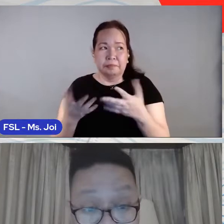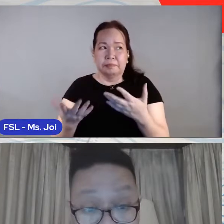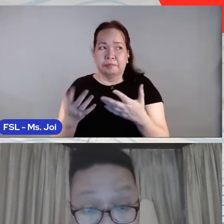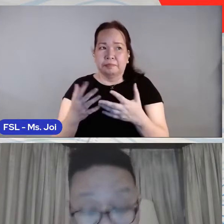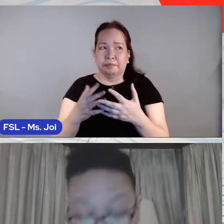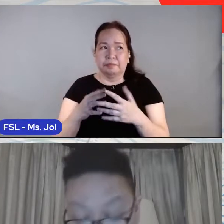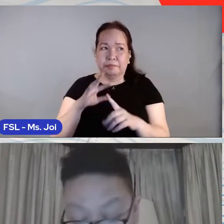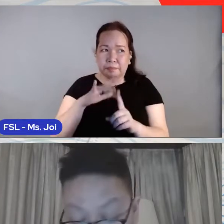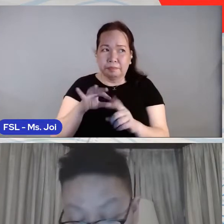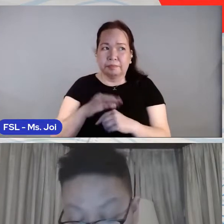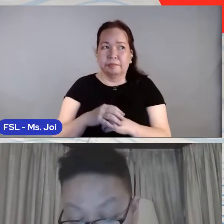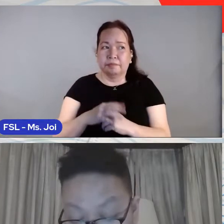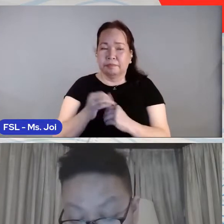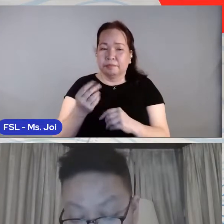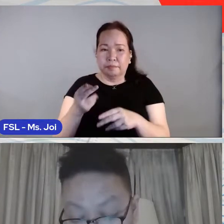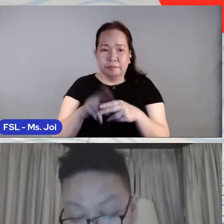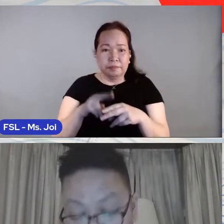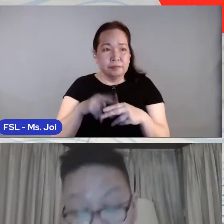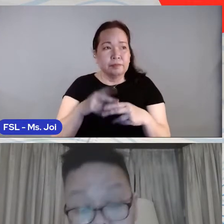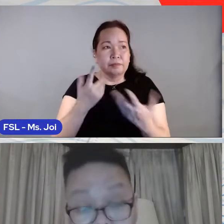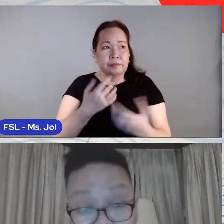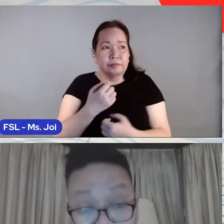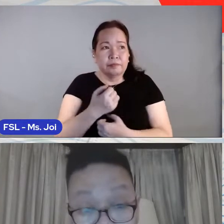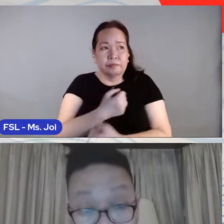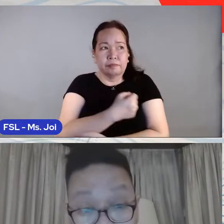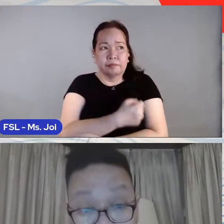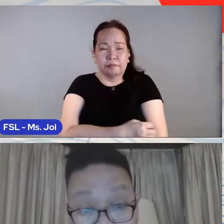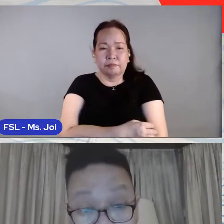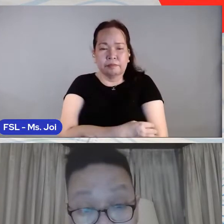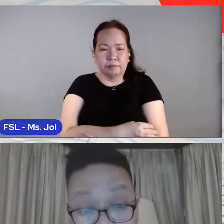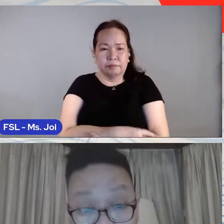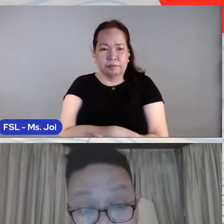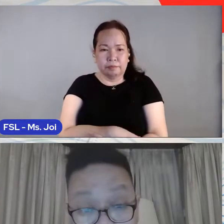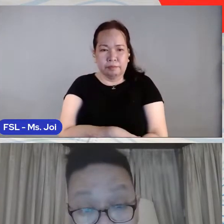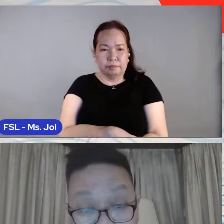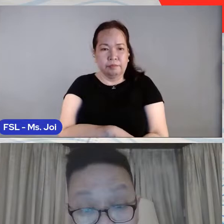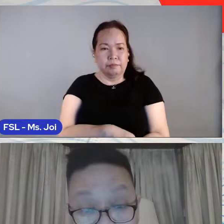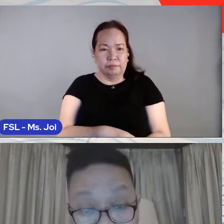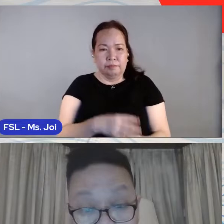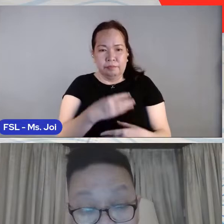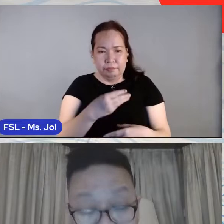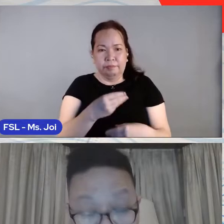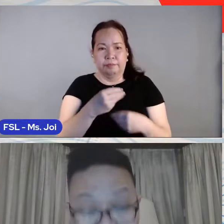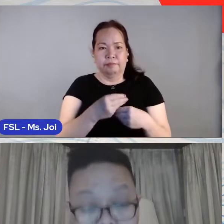i-build yung confidence into the confidence building measure that is RME.